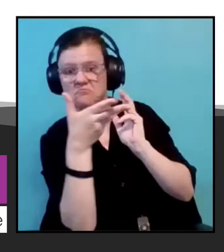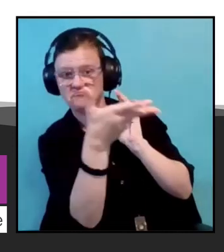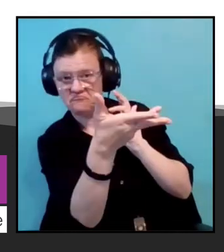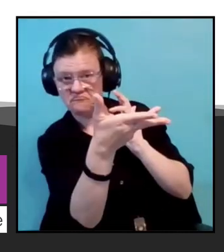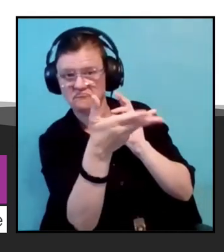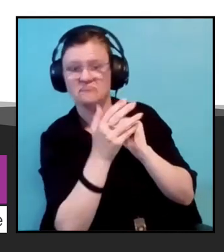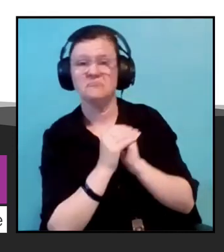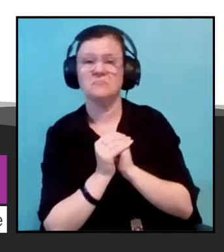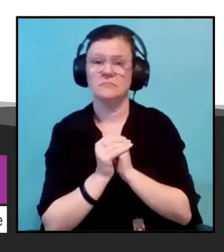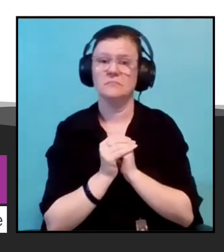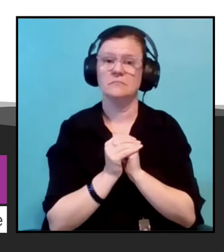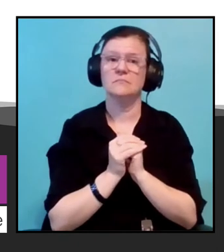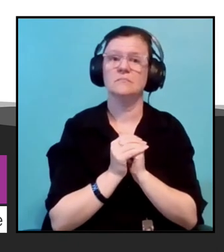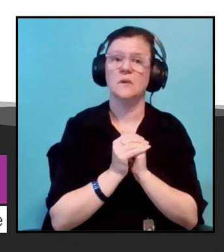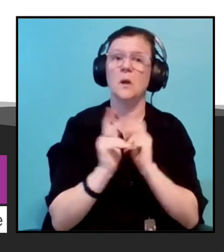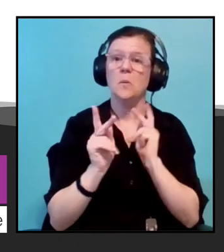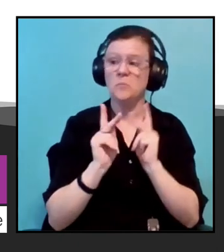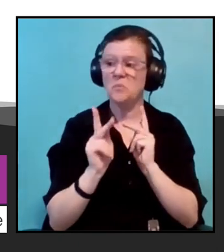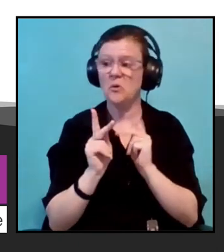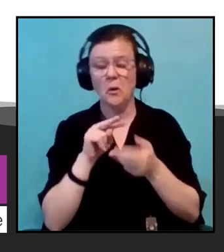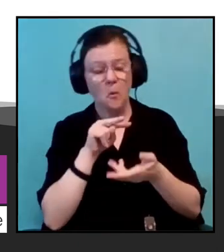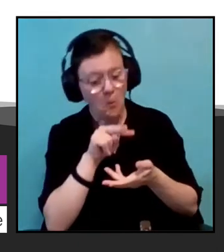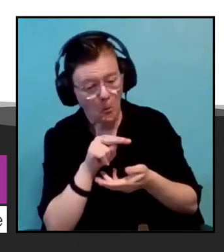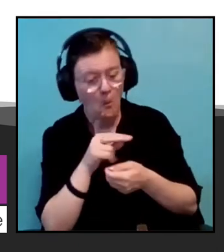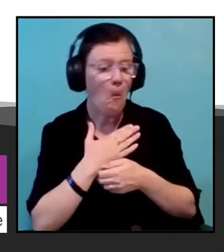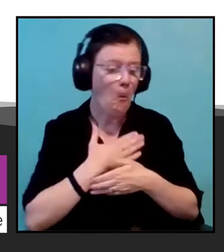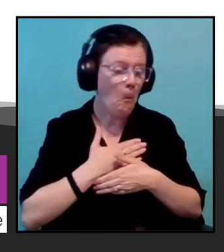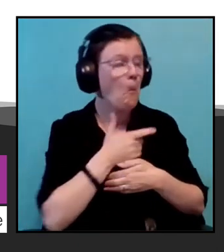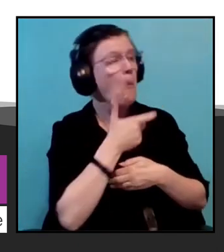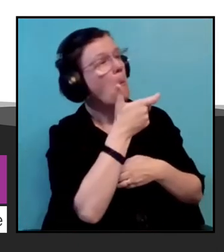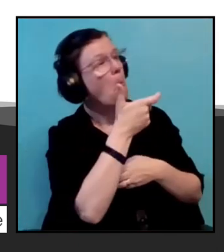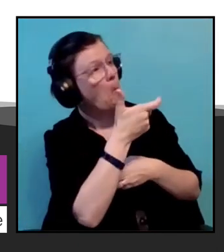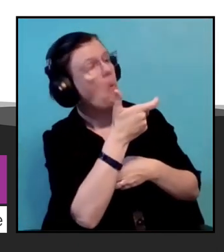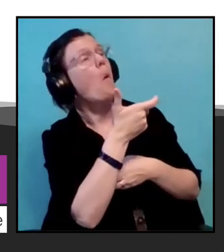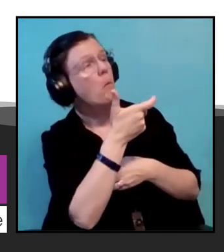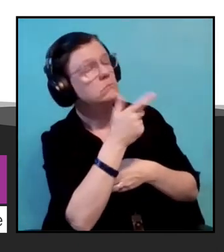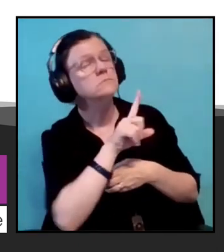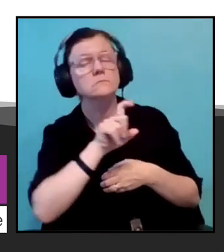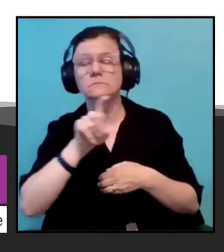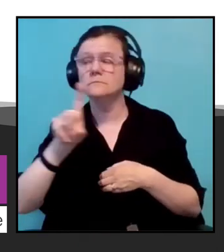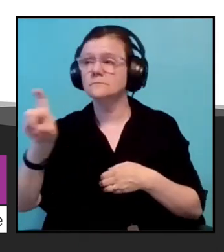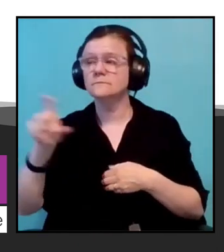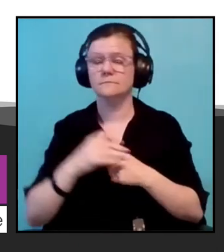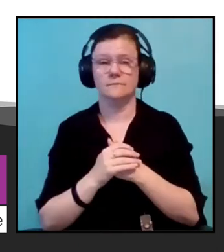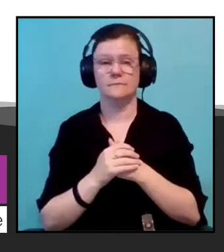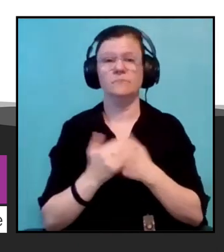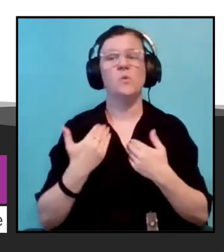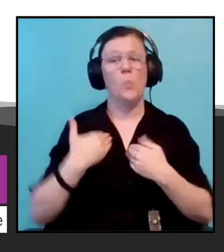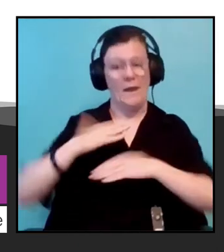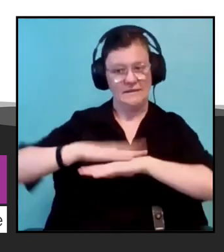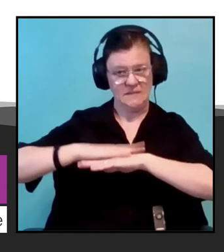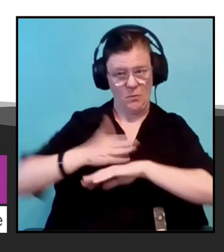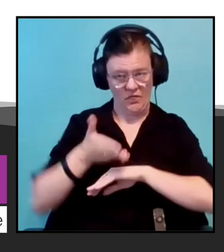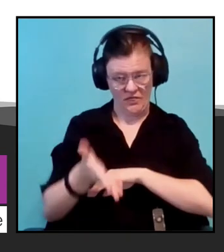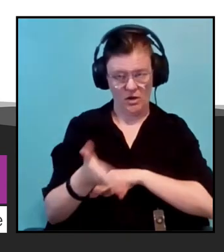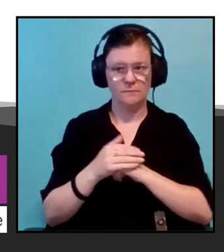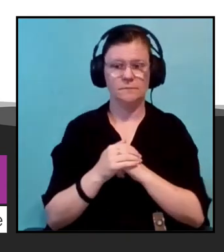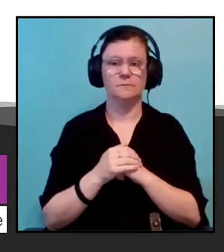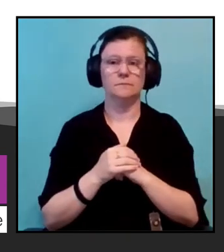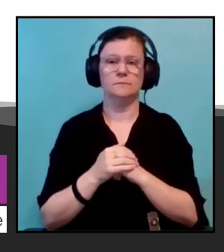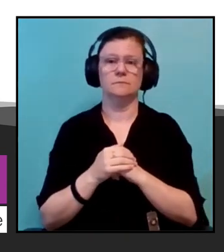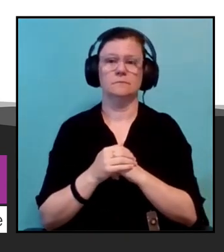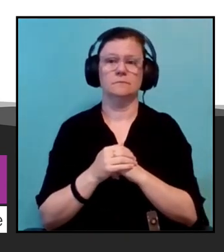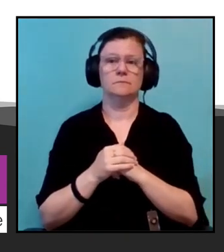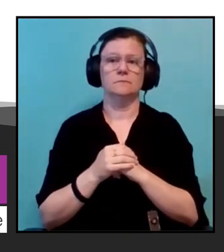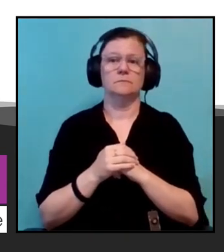that folks were able to really stop and engage and really adore the flags as they were. And we did have a small table too. I think that we did generate a